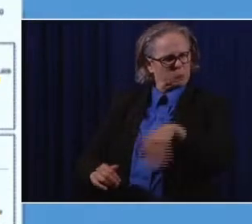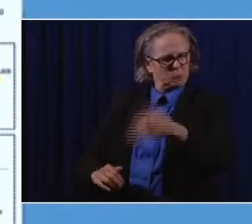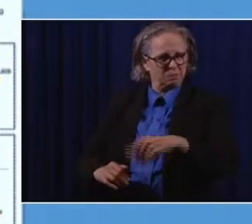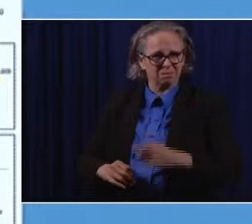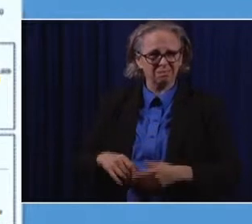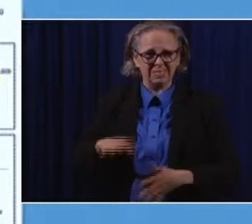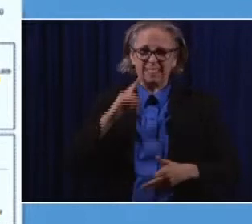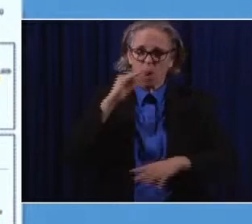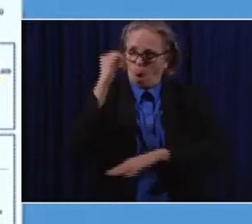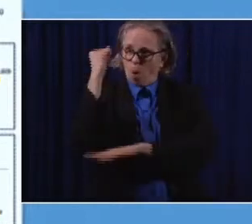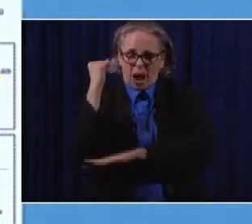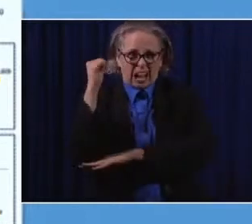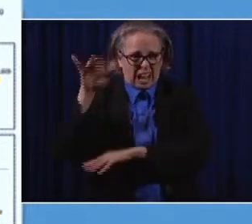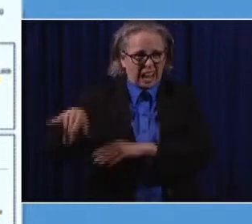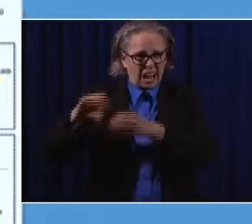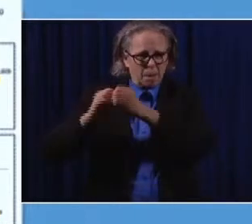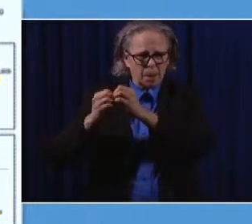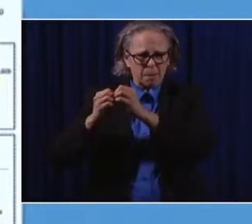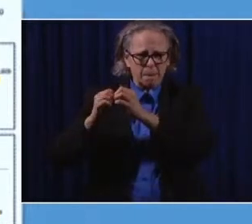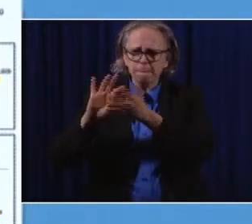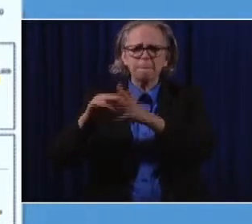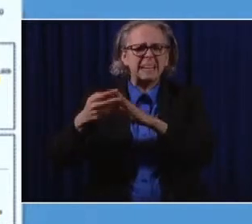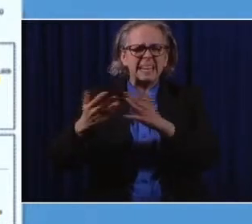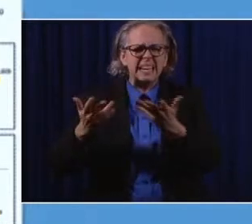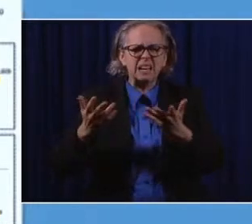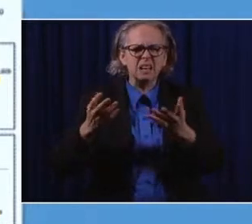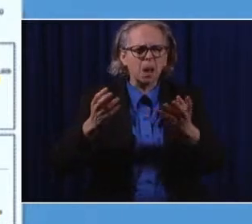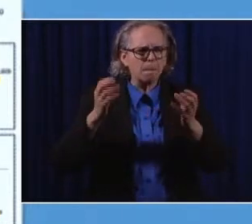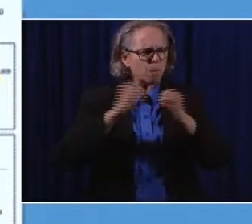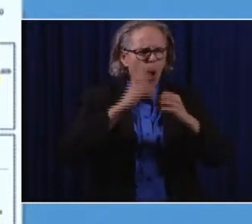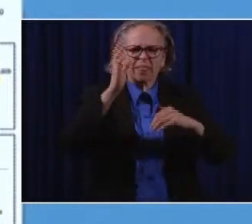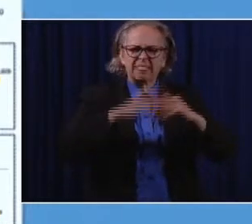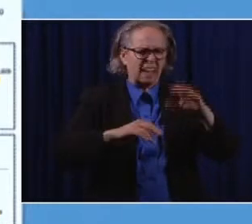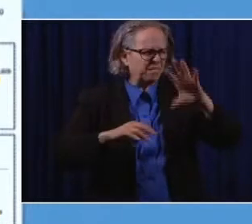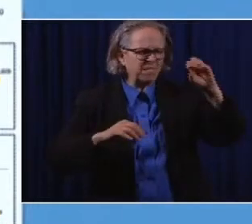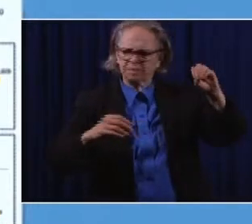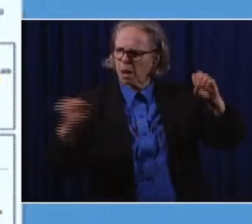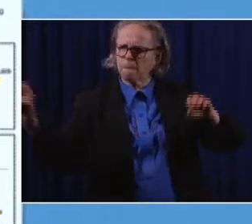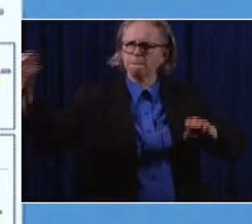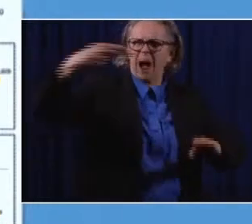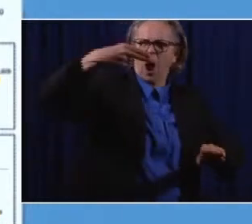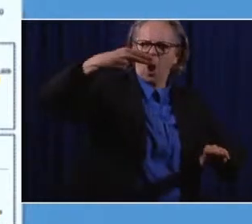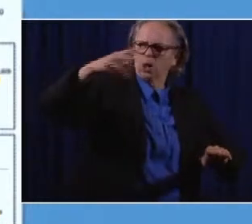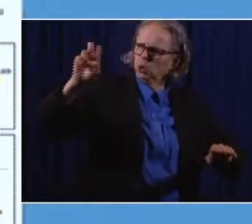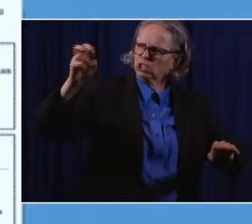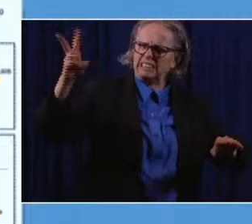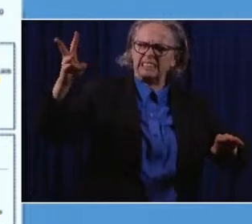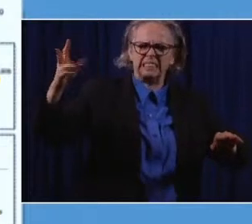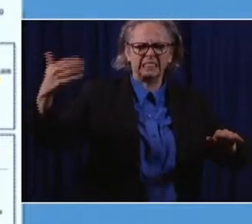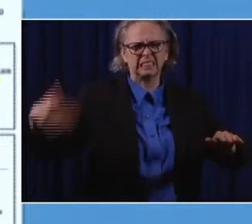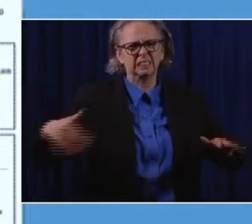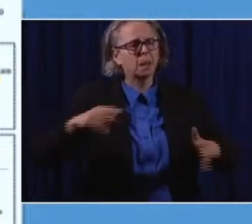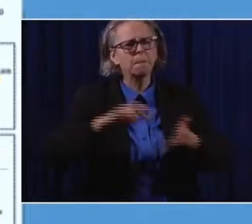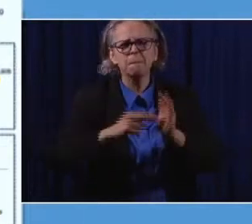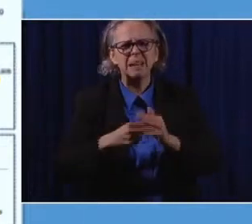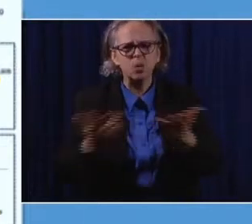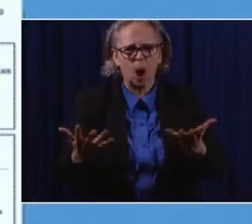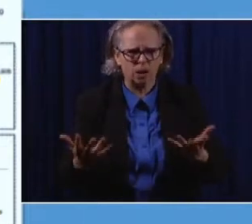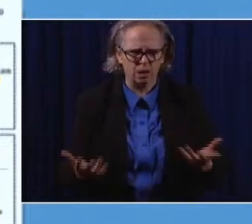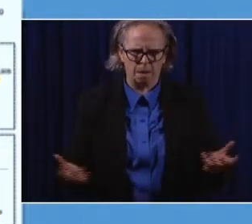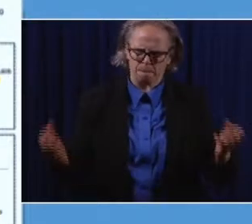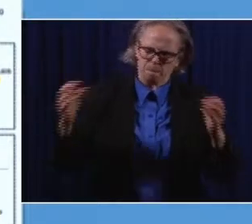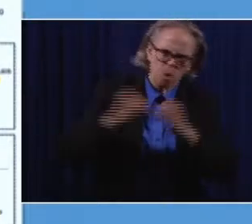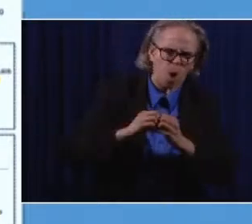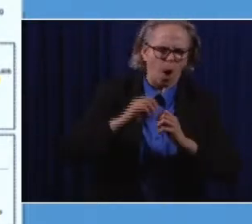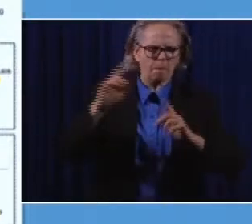in July. In addition to that, we now have more people who have COVID who are in our hospitals, in the hospital beds